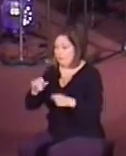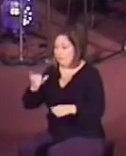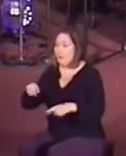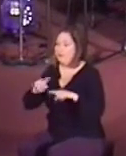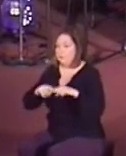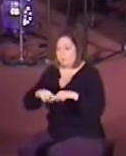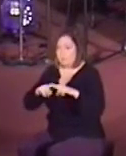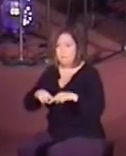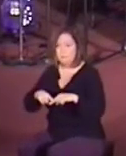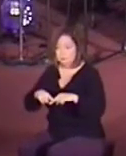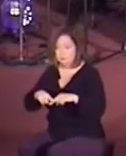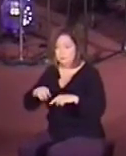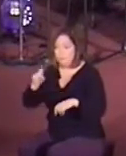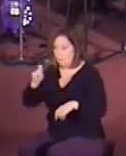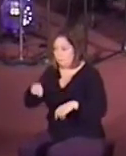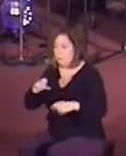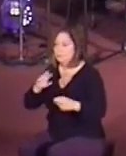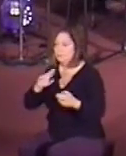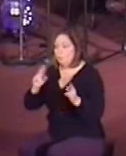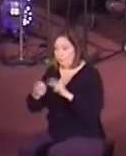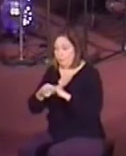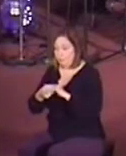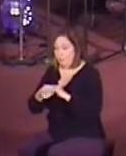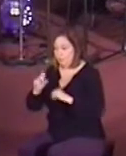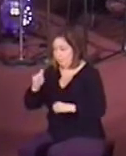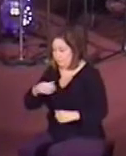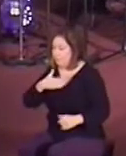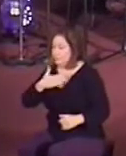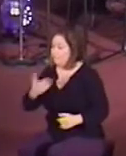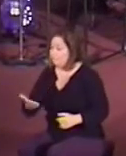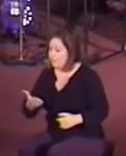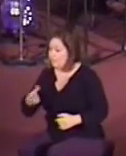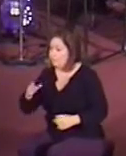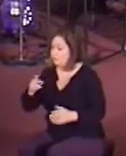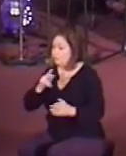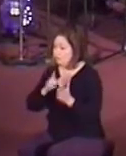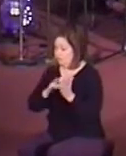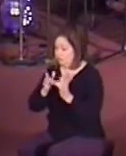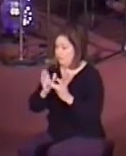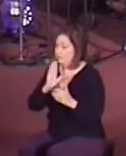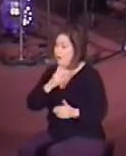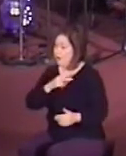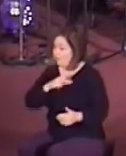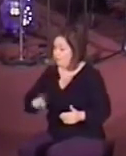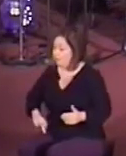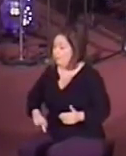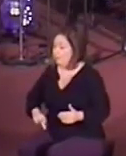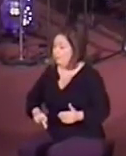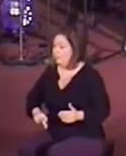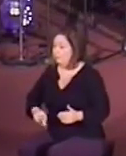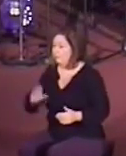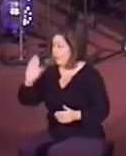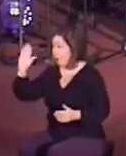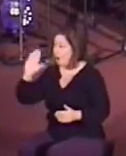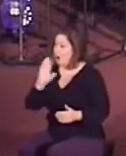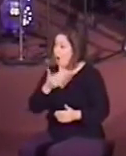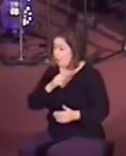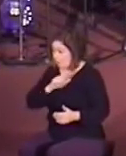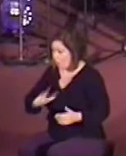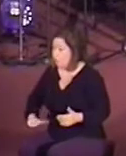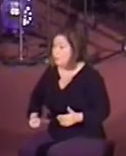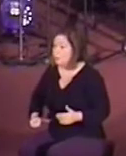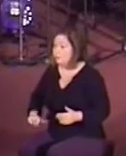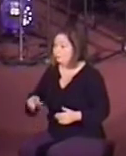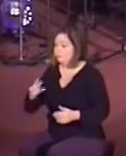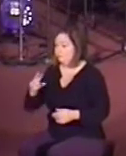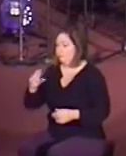poison of pride, like King Nebuchadnezzar, we have got to confess the kingship of Jesus, the lordship of Jesus. Romans chapter 10, verses